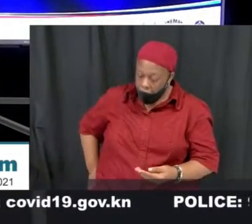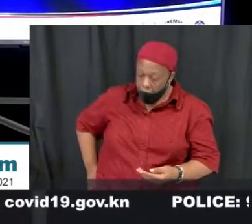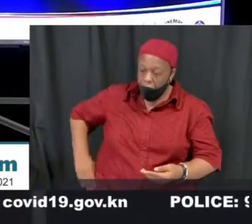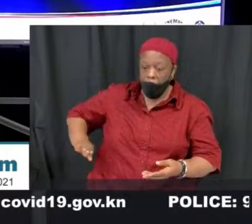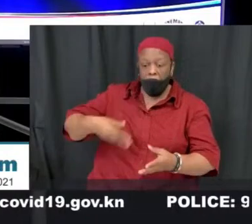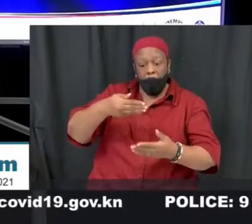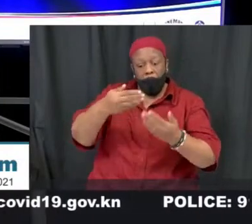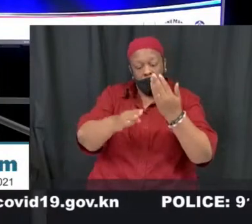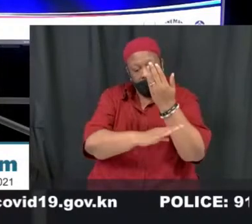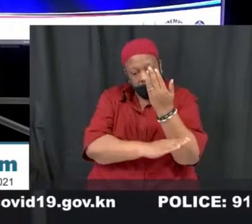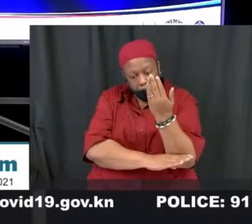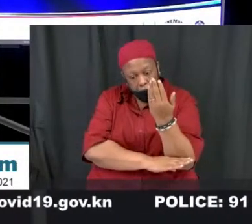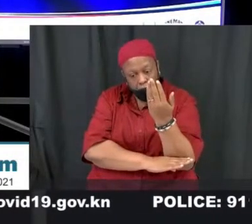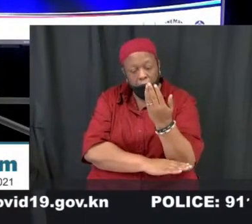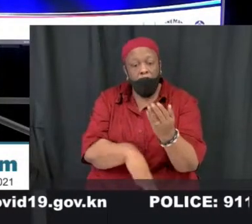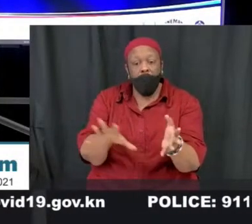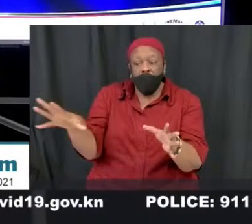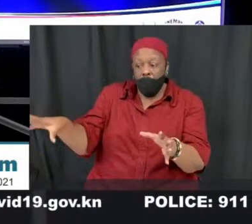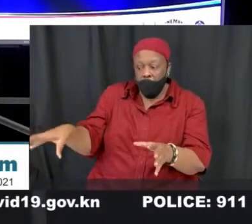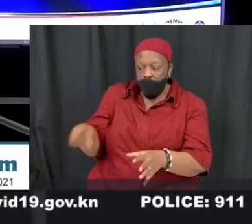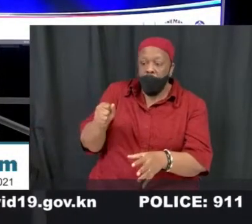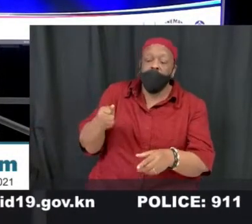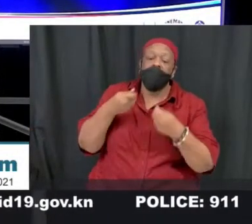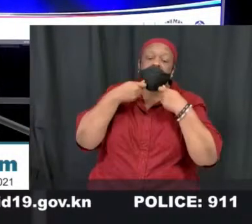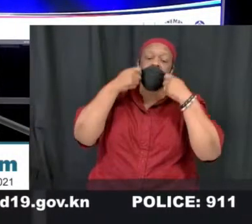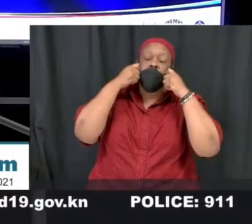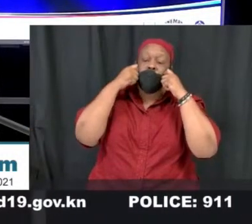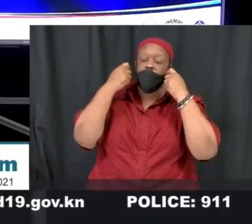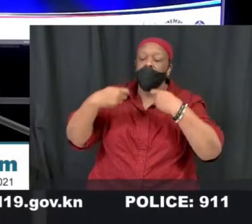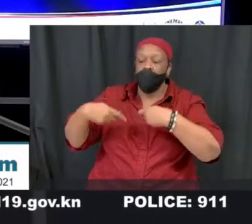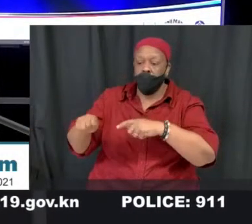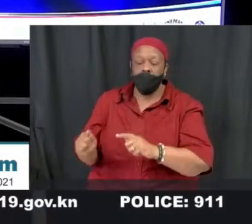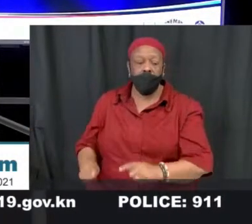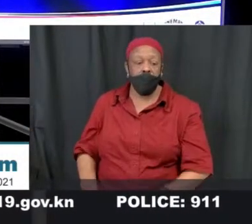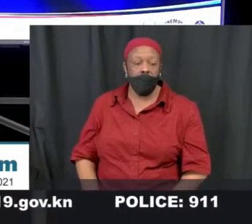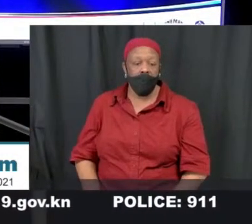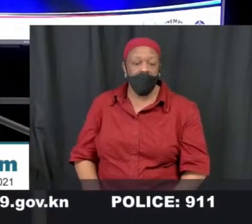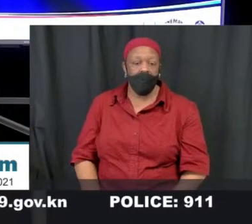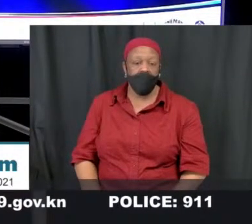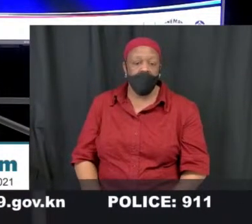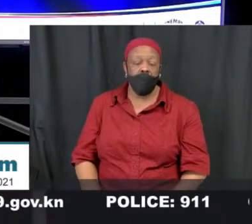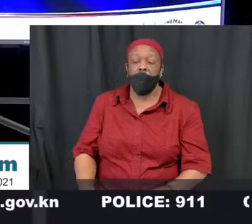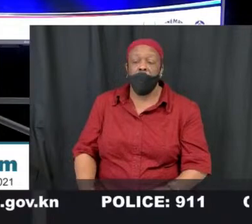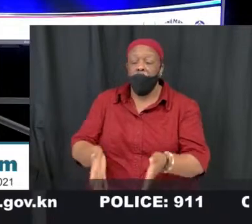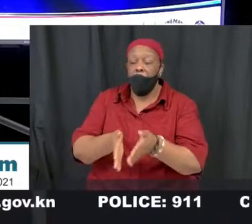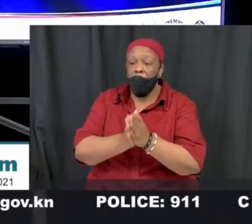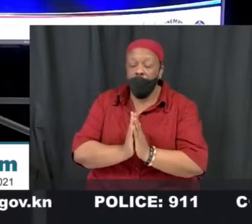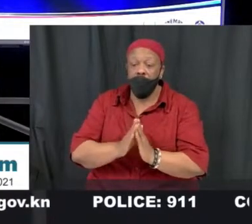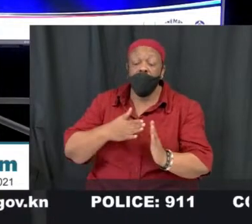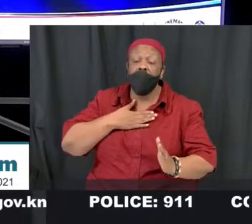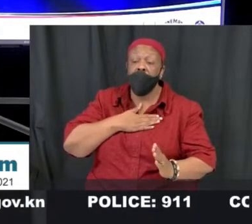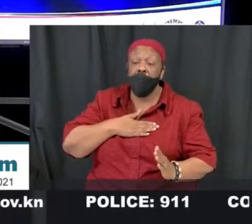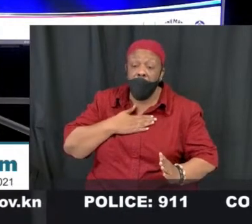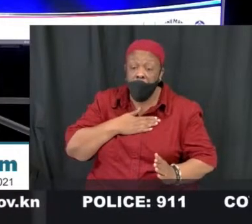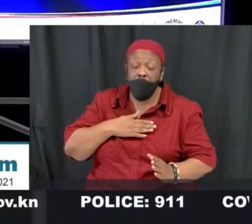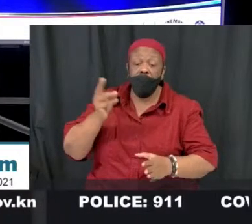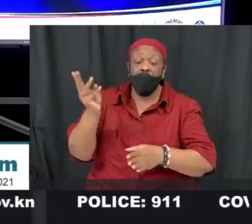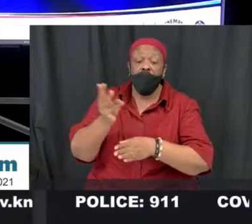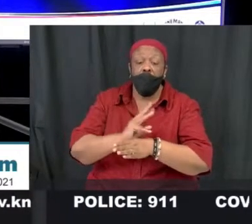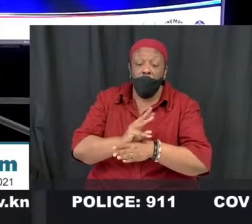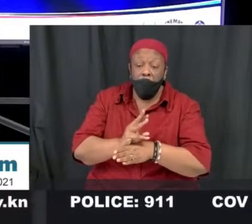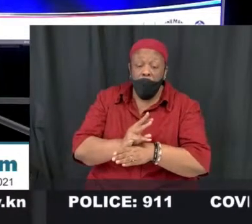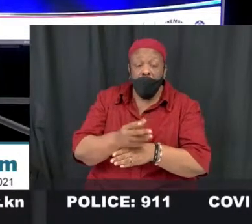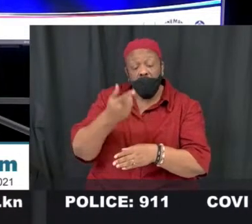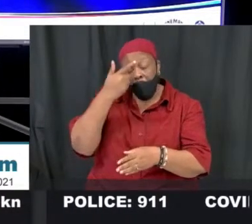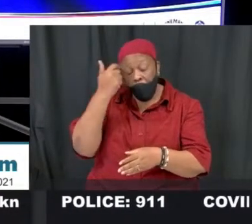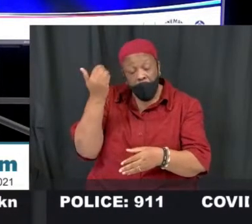need people to begin to do. Again, we are appealing to you to follow the measures. The measures that we must